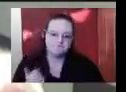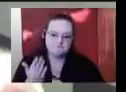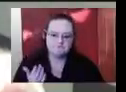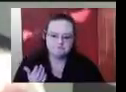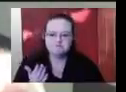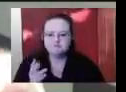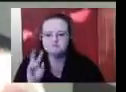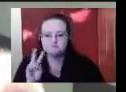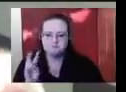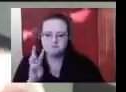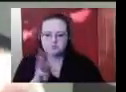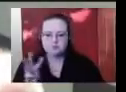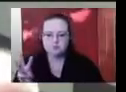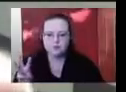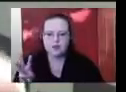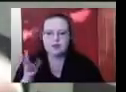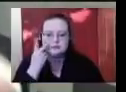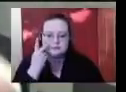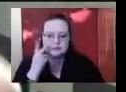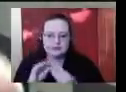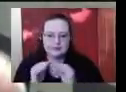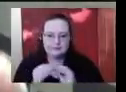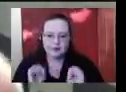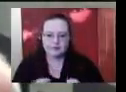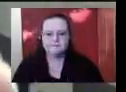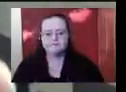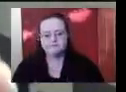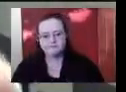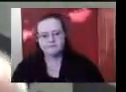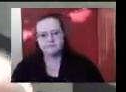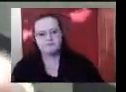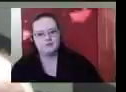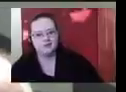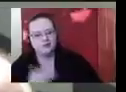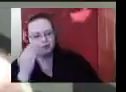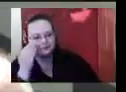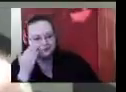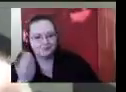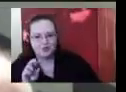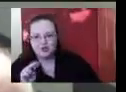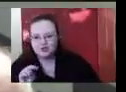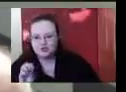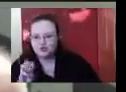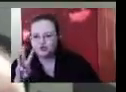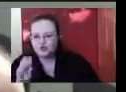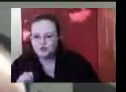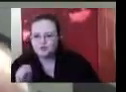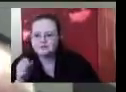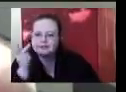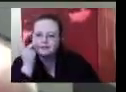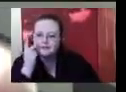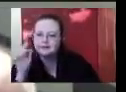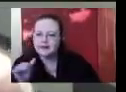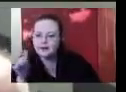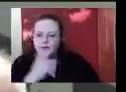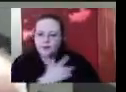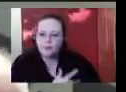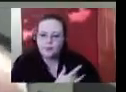that information. Thanks. You know, we see in the media that other countries and